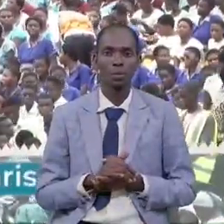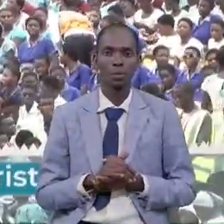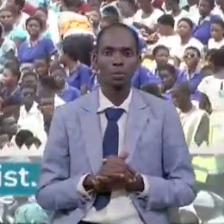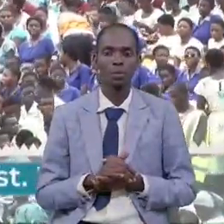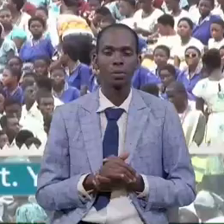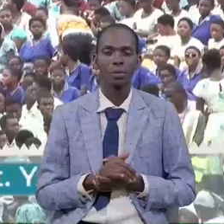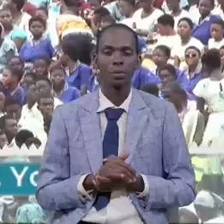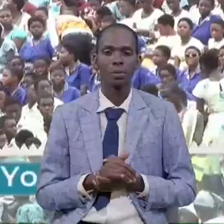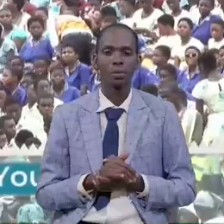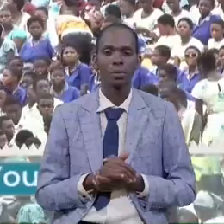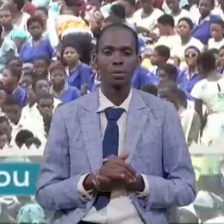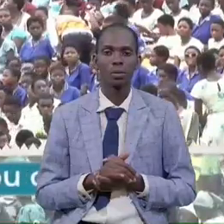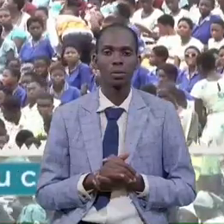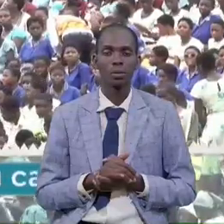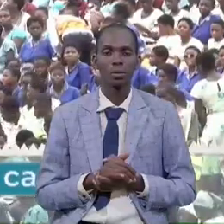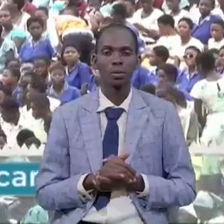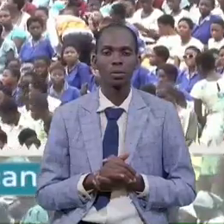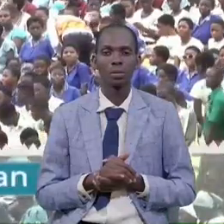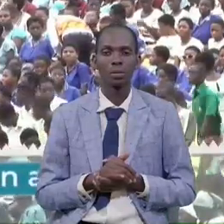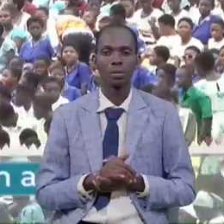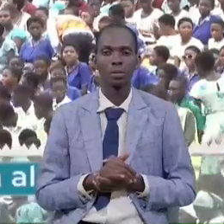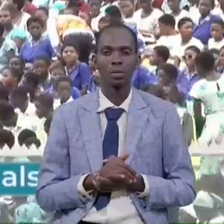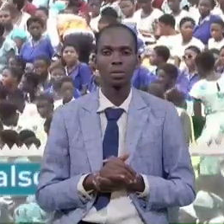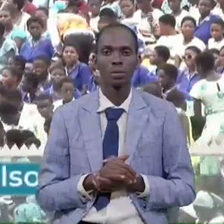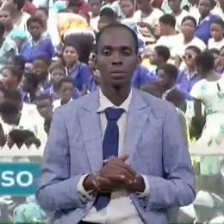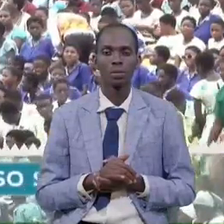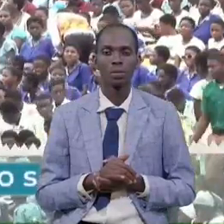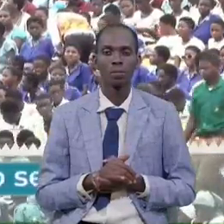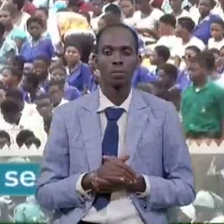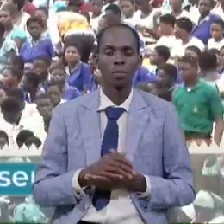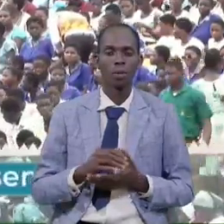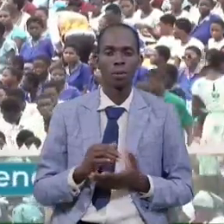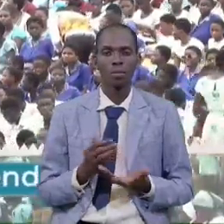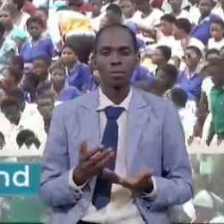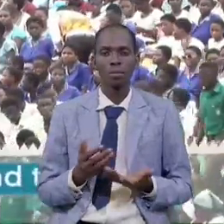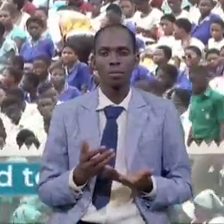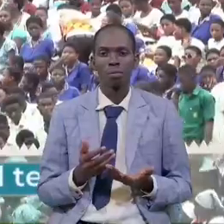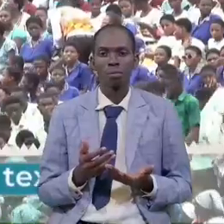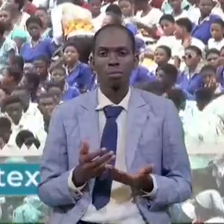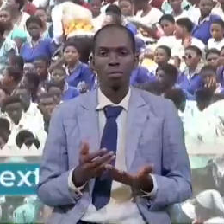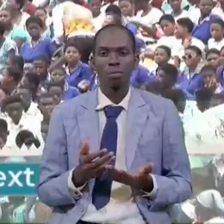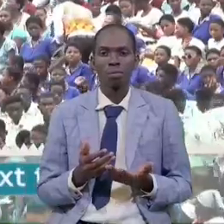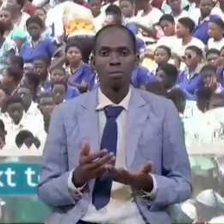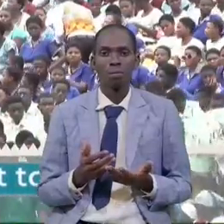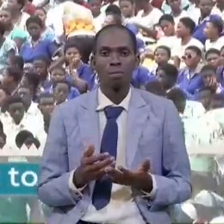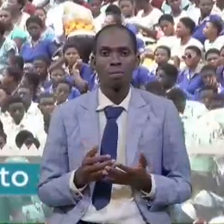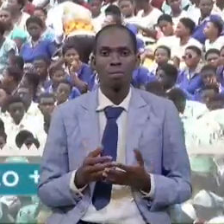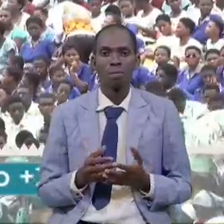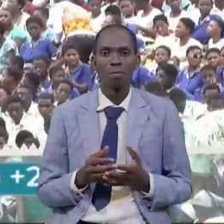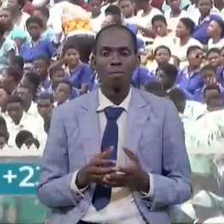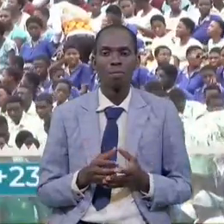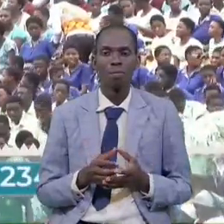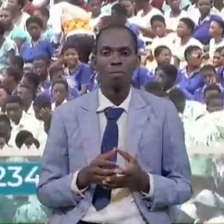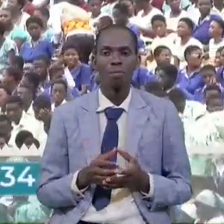God says, I see you sitting down. The work is not finished, except you have been told you have also finished. So still